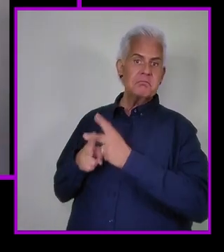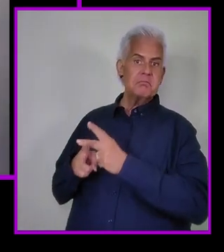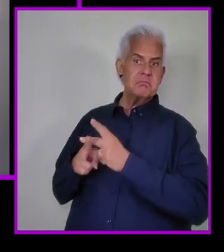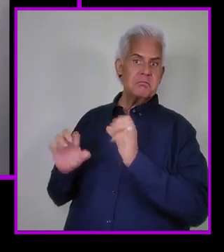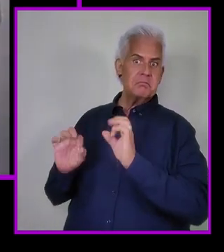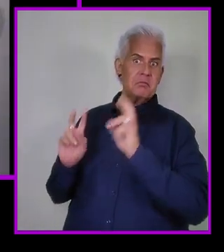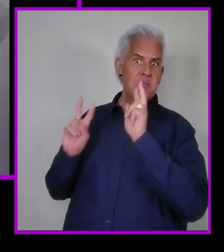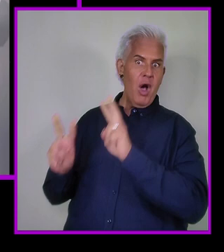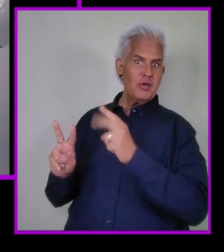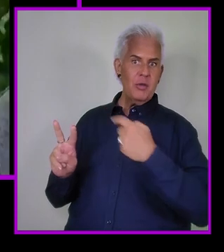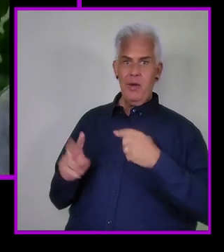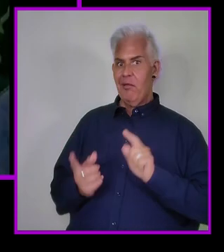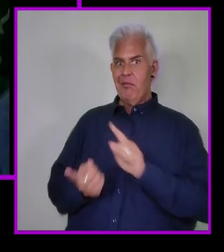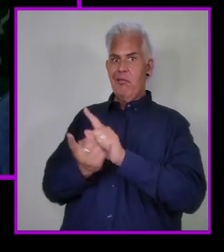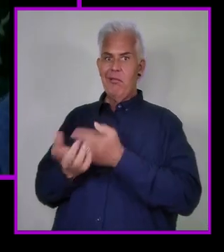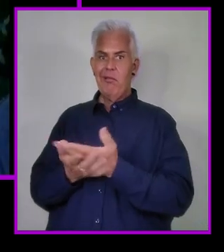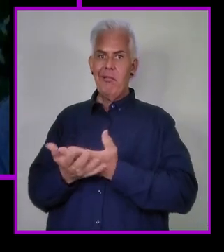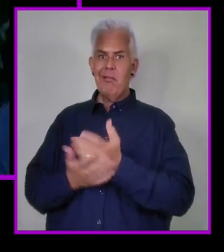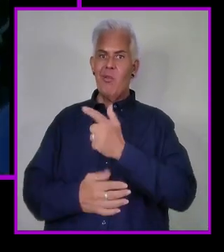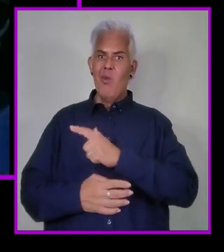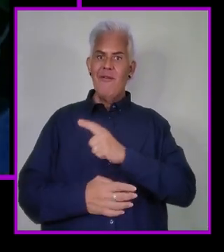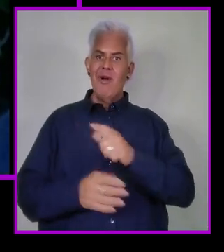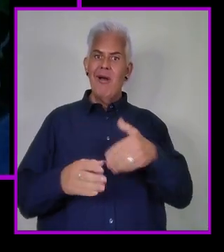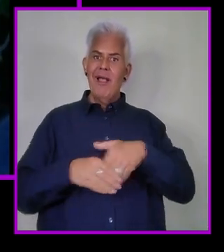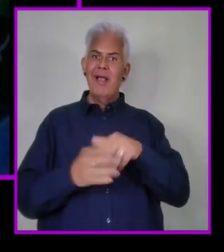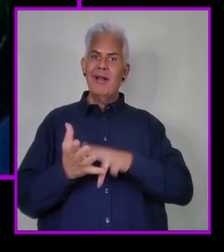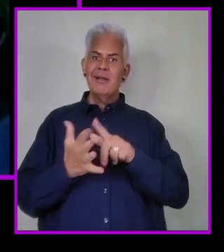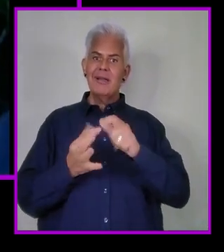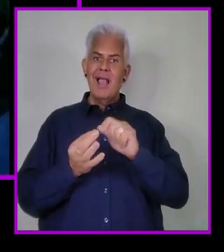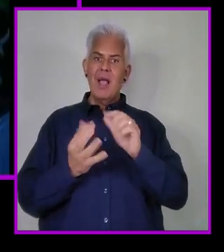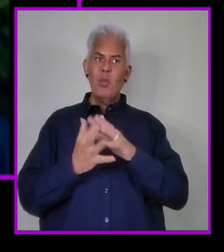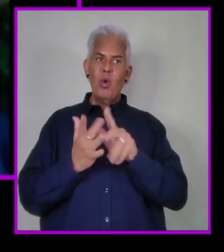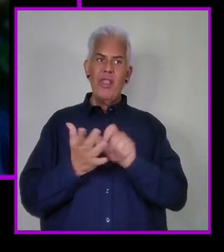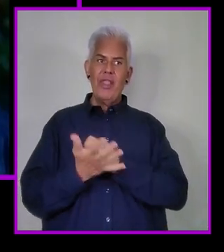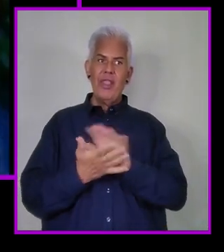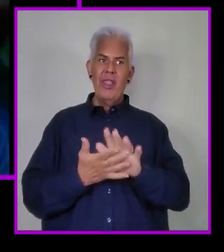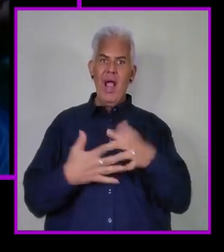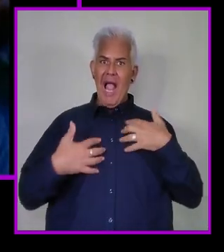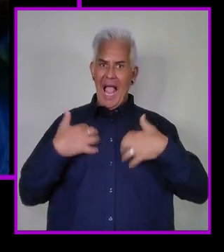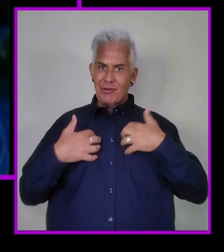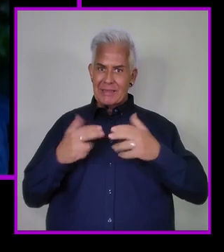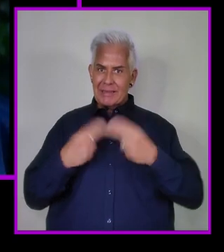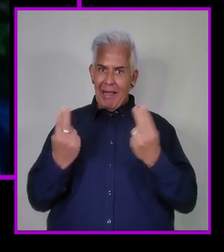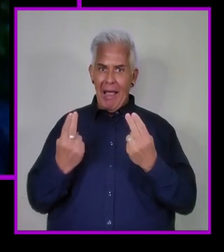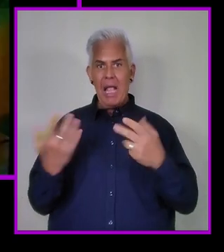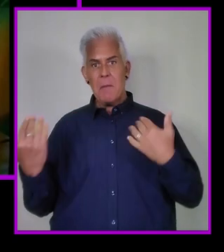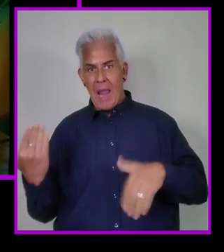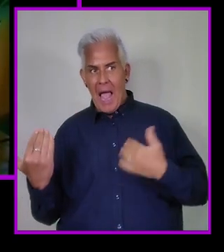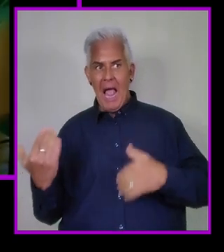quick chat with a few of them and asked why they wanted to play at Nebworth. Well, it's an interesting day out, and to play, obviously, to have